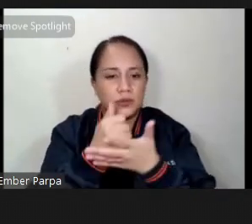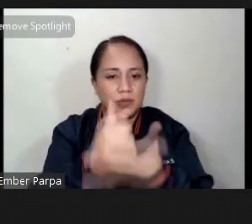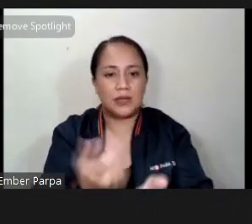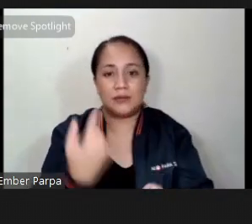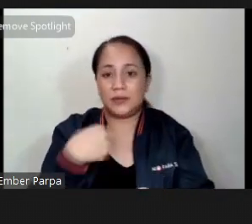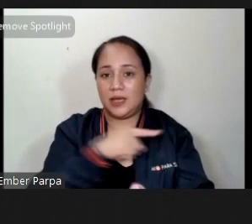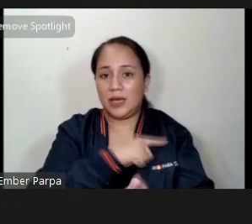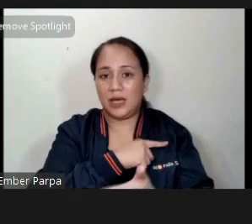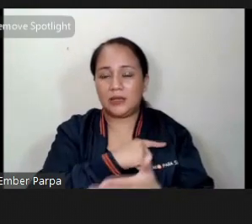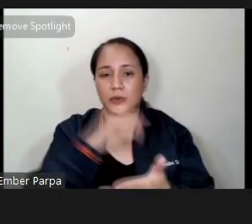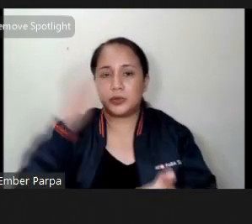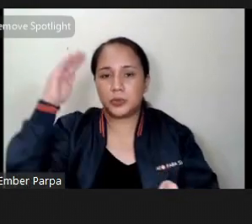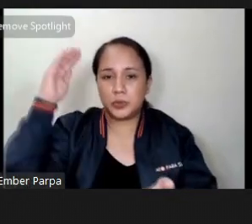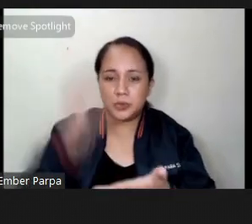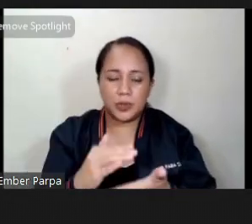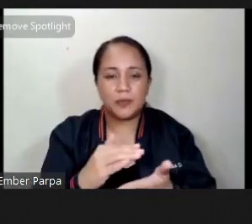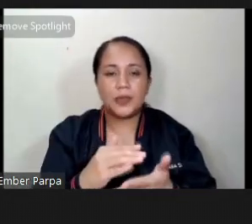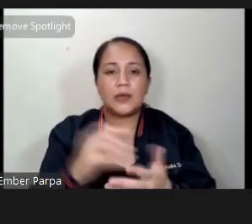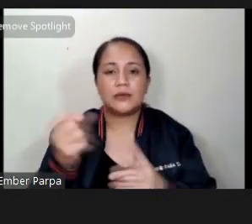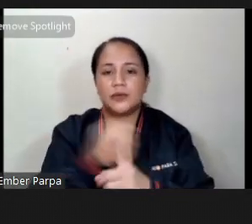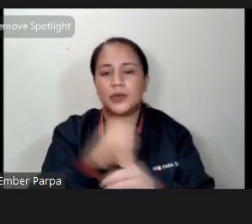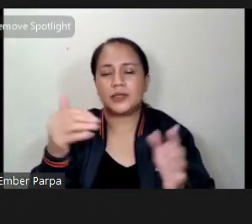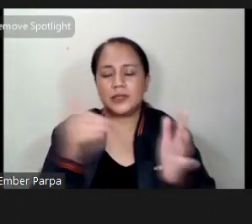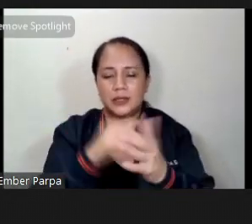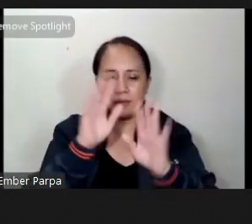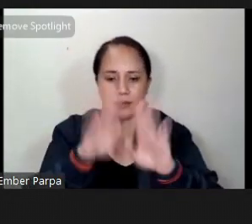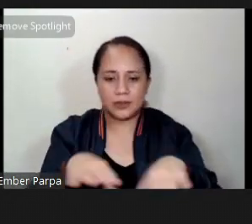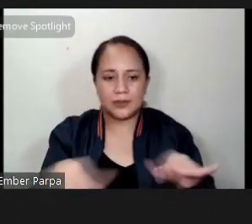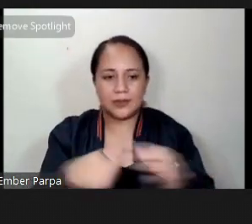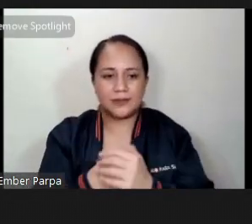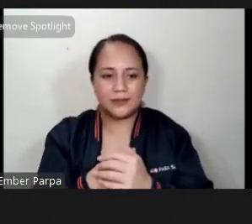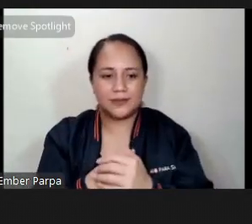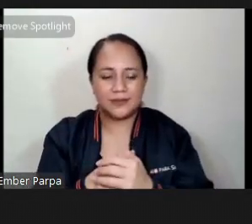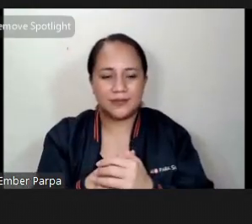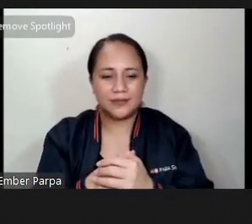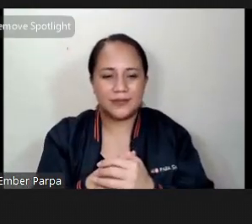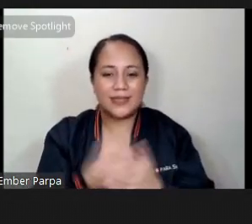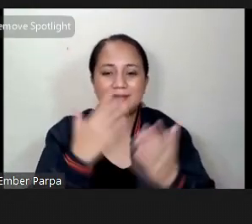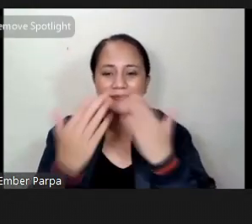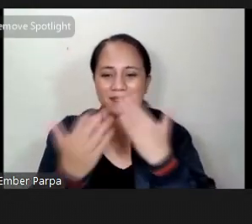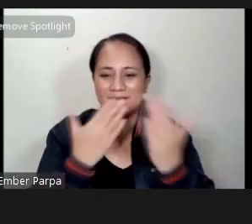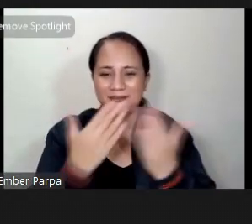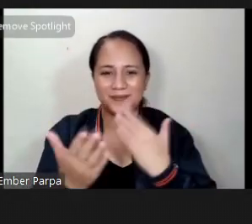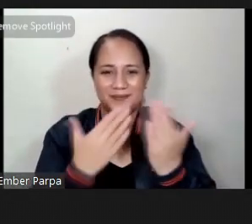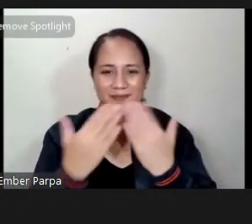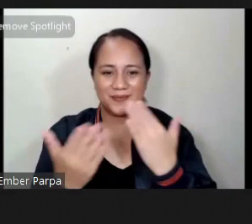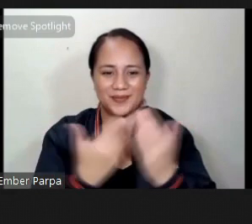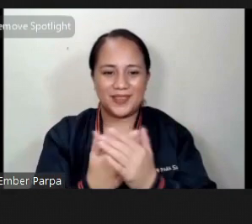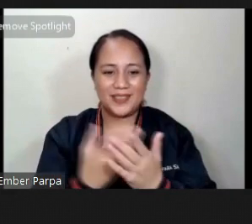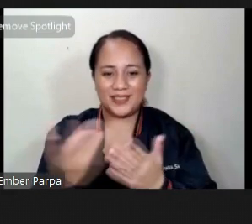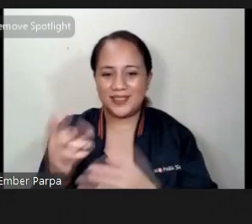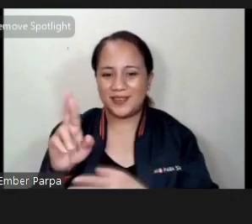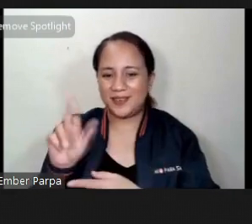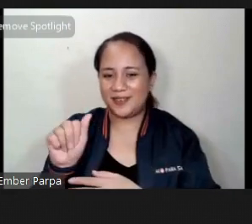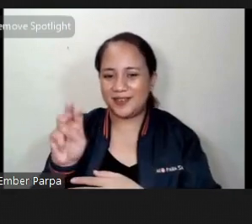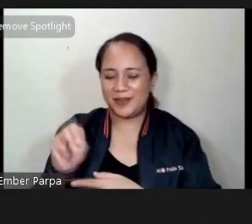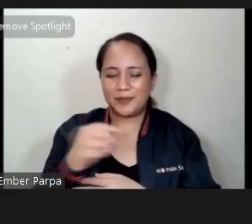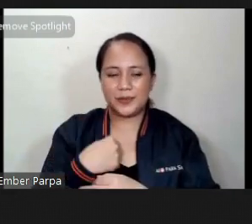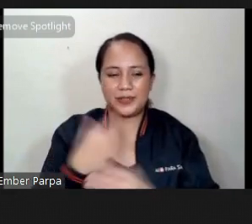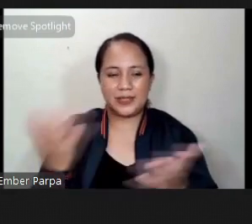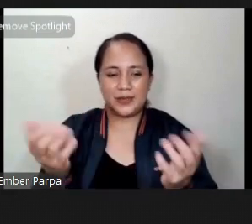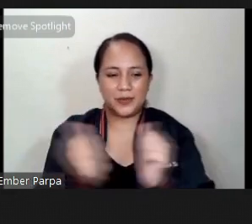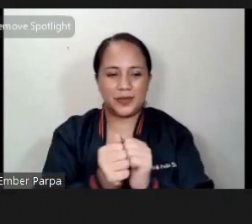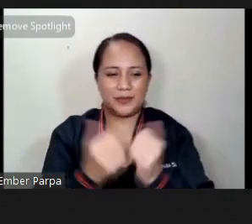in eradicating violence against children. At maraming salamat rin sa iyo, Ram, for being here with